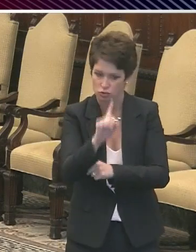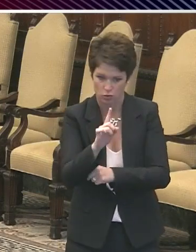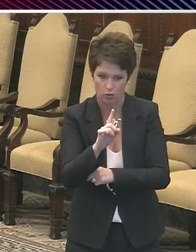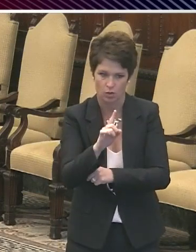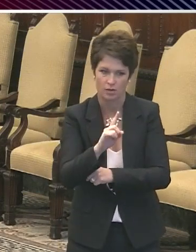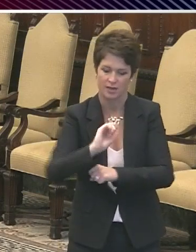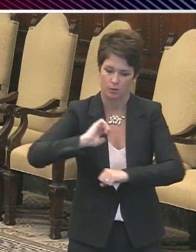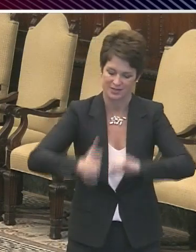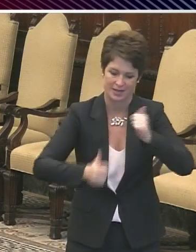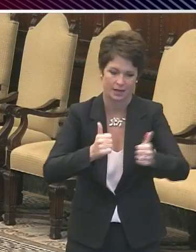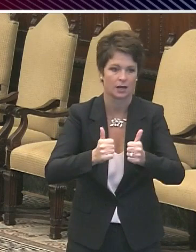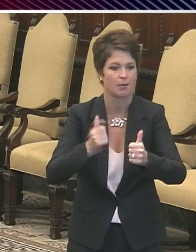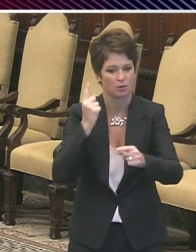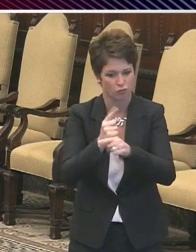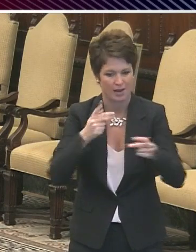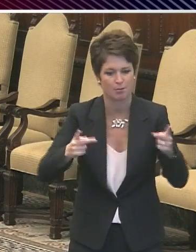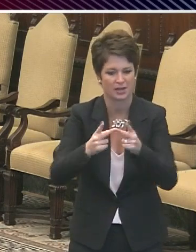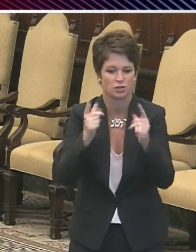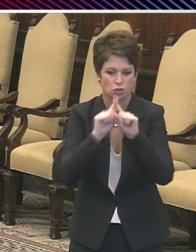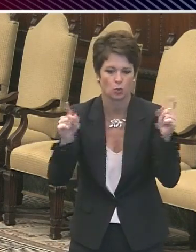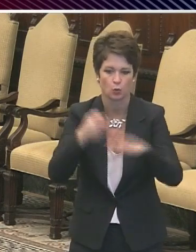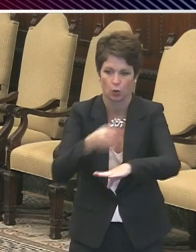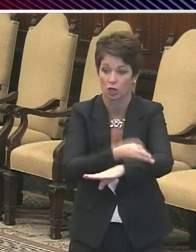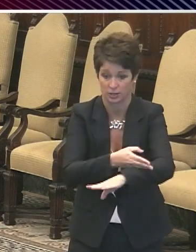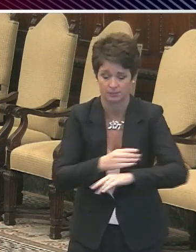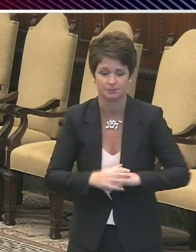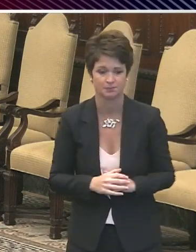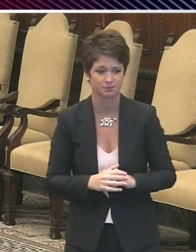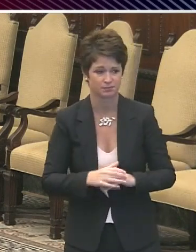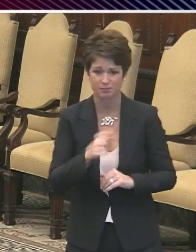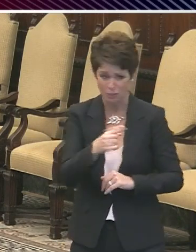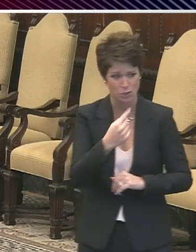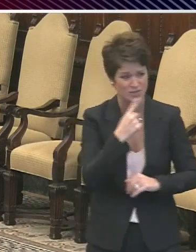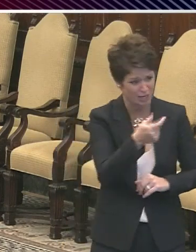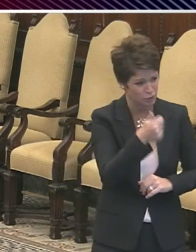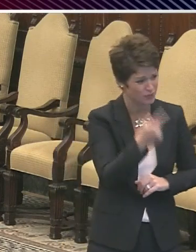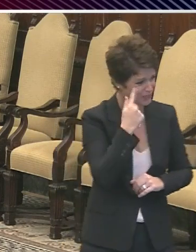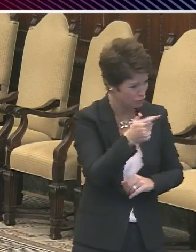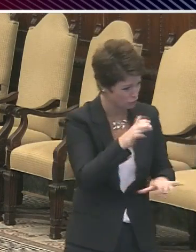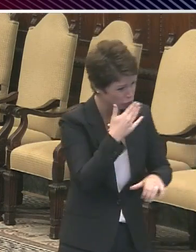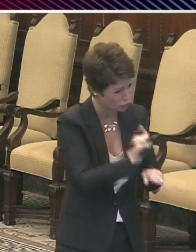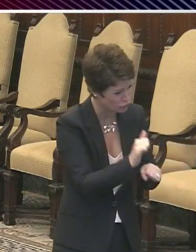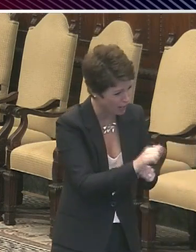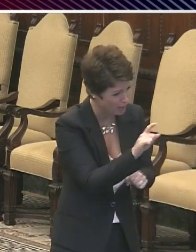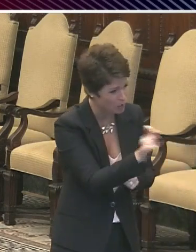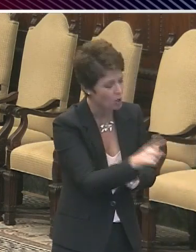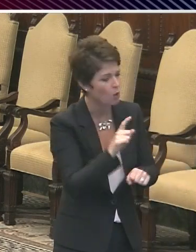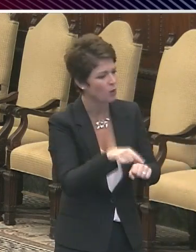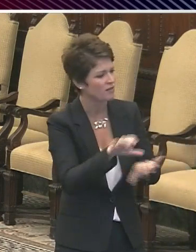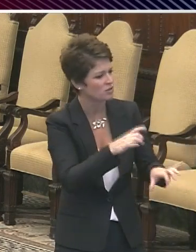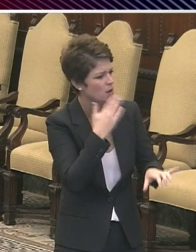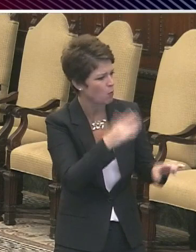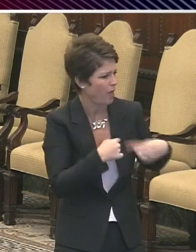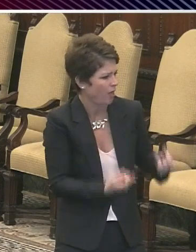what we're putting in place is going to work. Let me just follow up. You said you think you are doing a good job. What do you think you've done well?